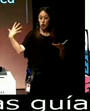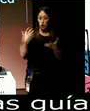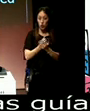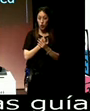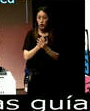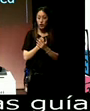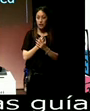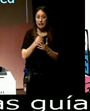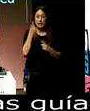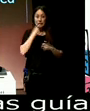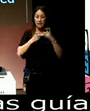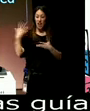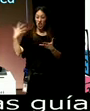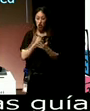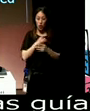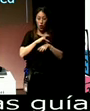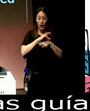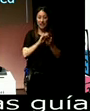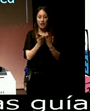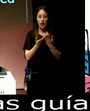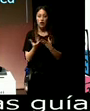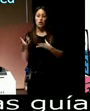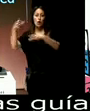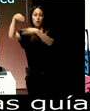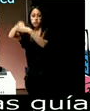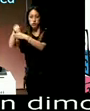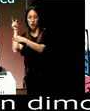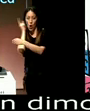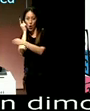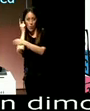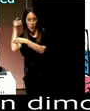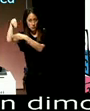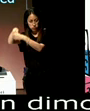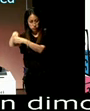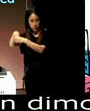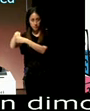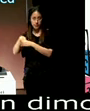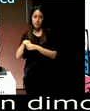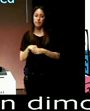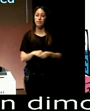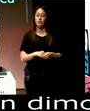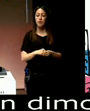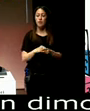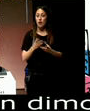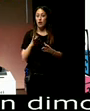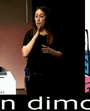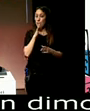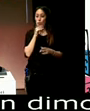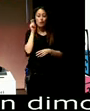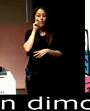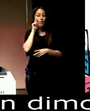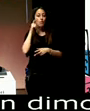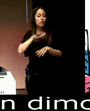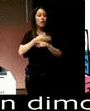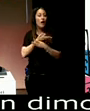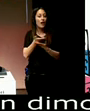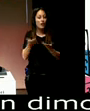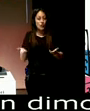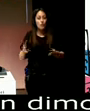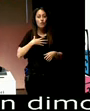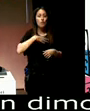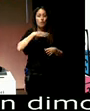website. But the biggest step was when we achieved to put all these contents